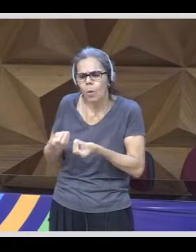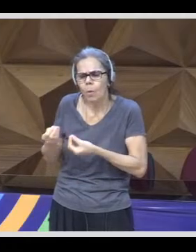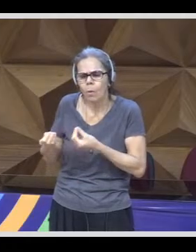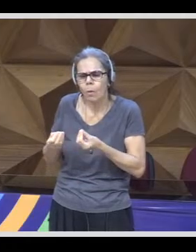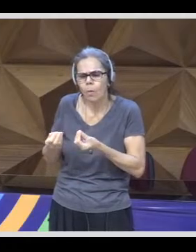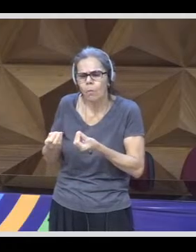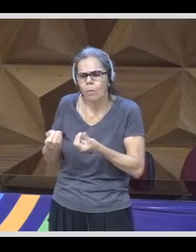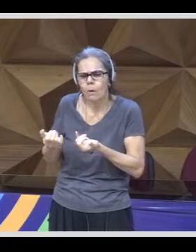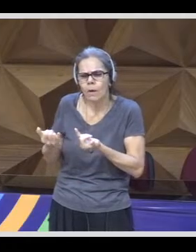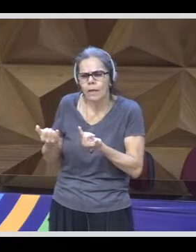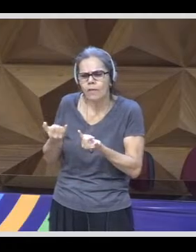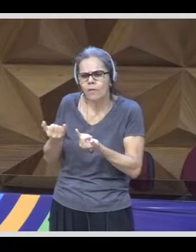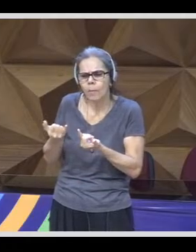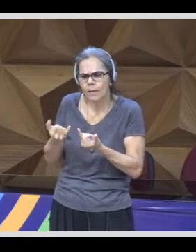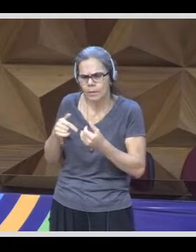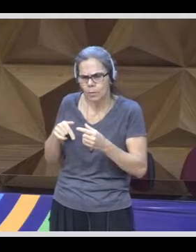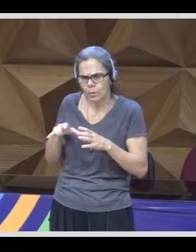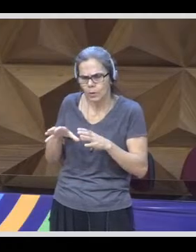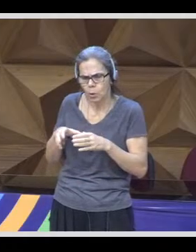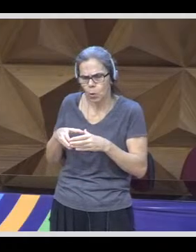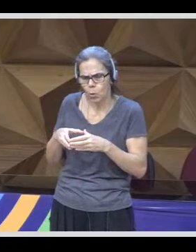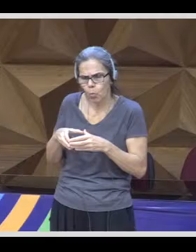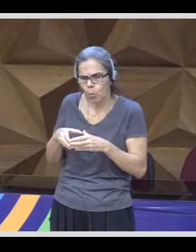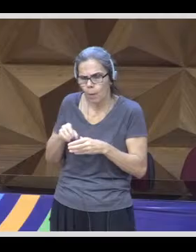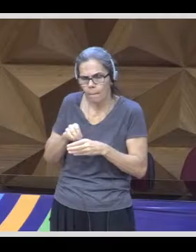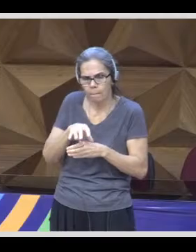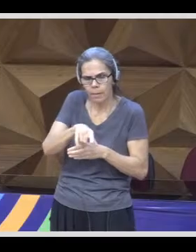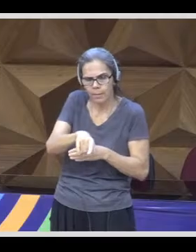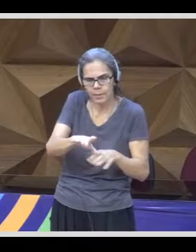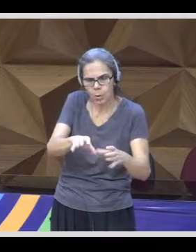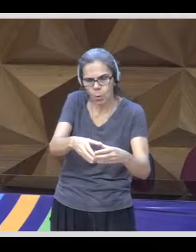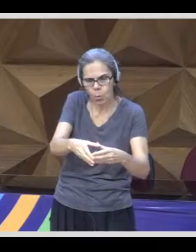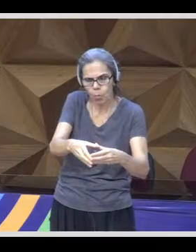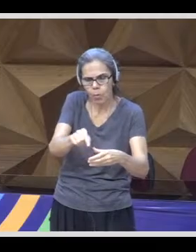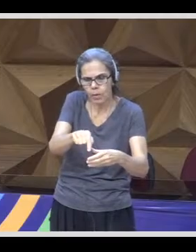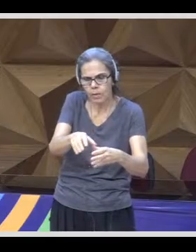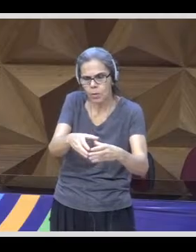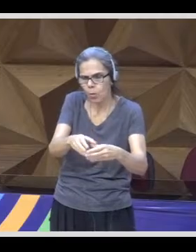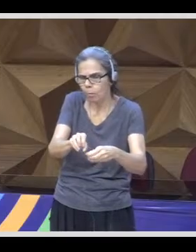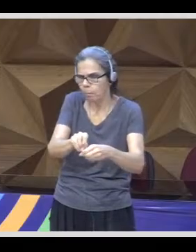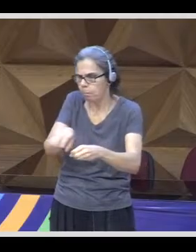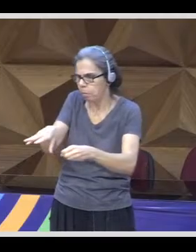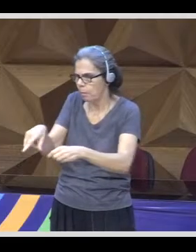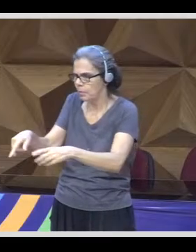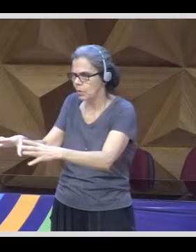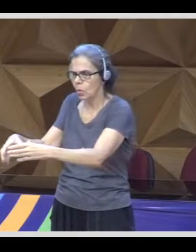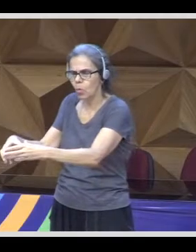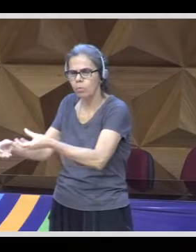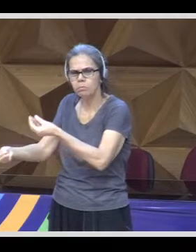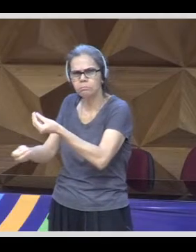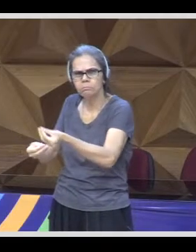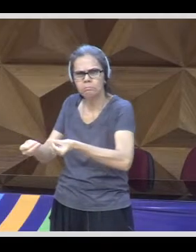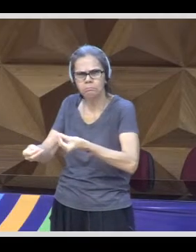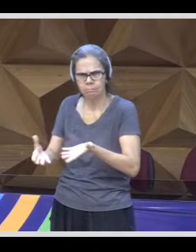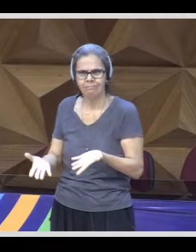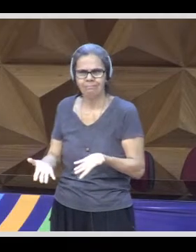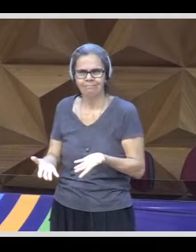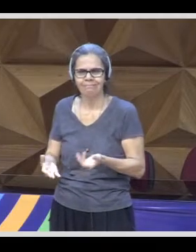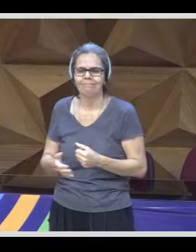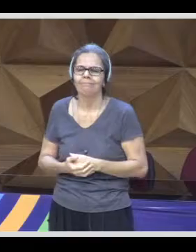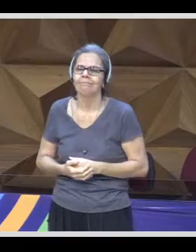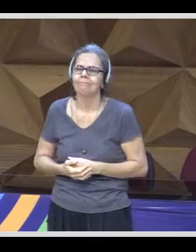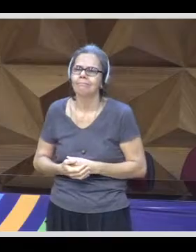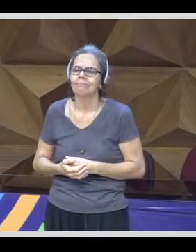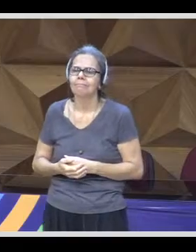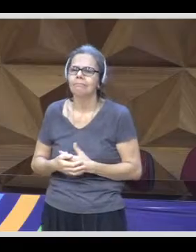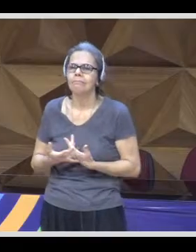group. Implicit because unlike Twitter/X, Facebook, there is no clear link between users.